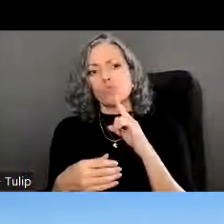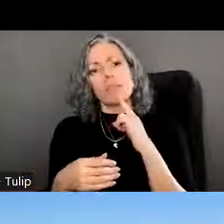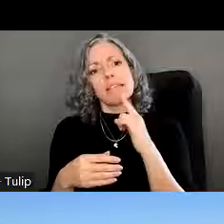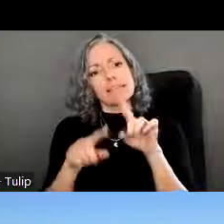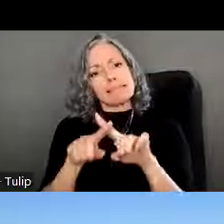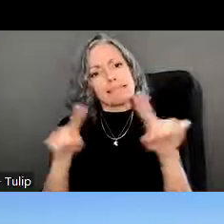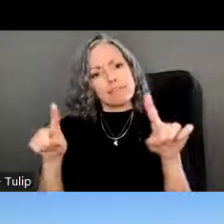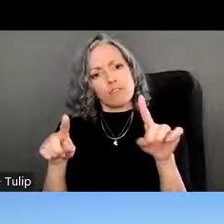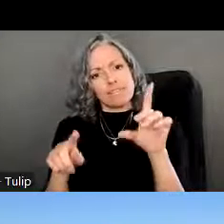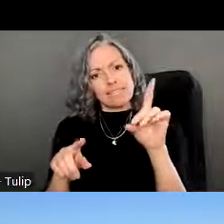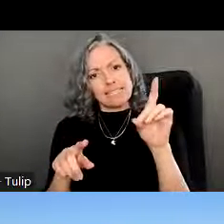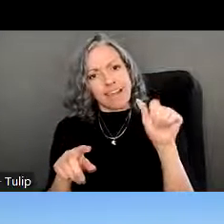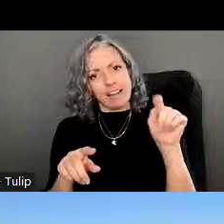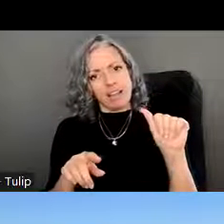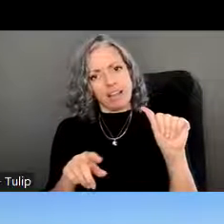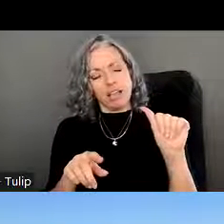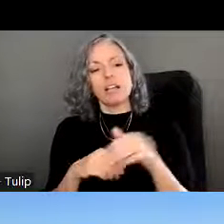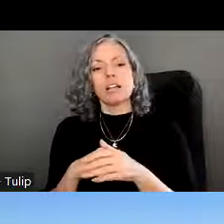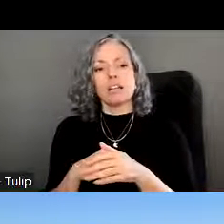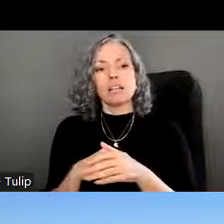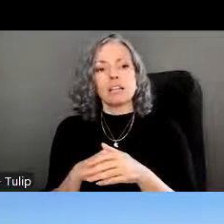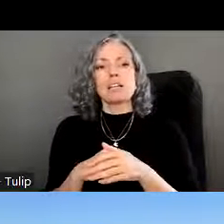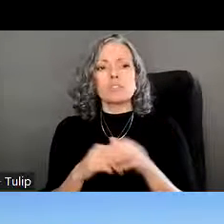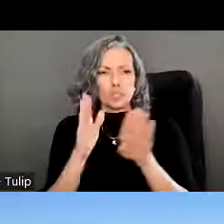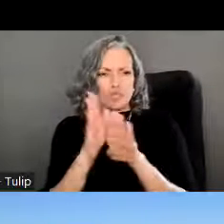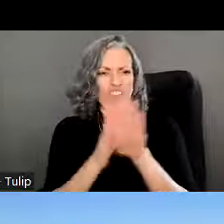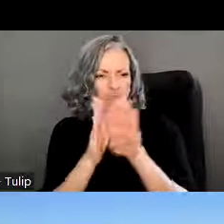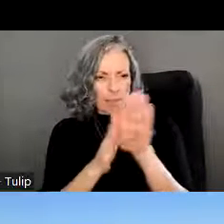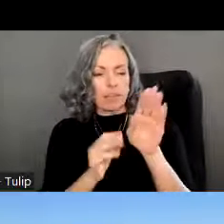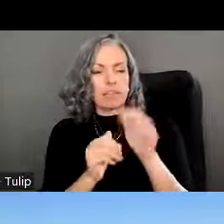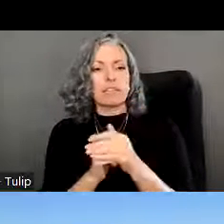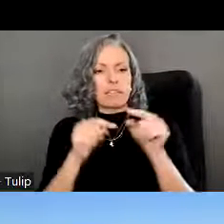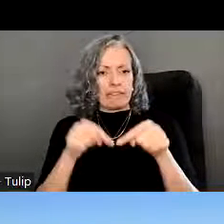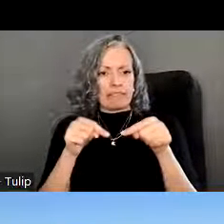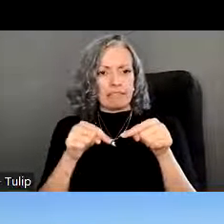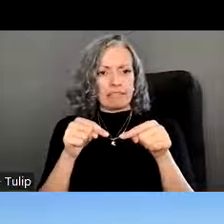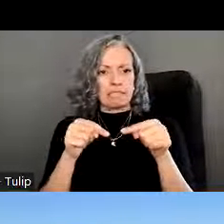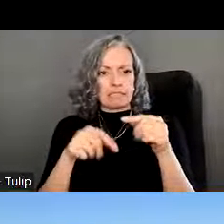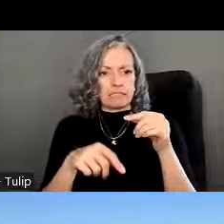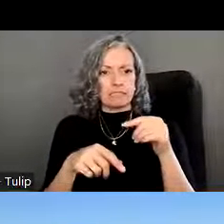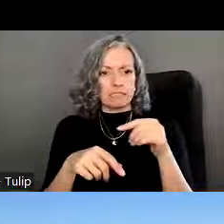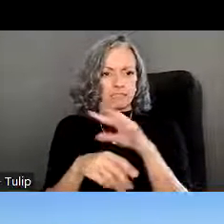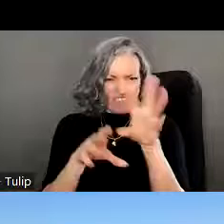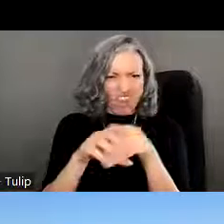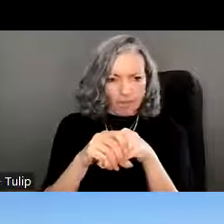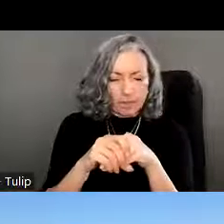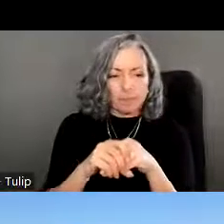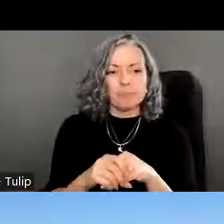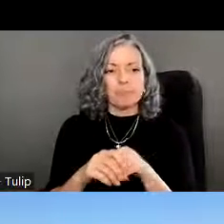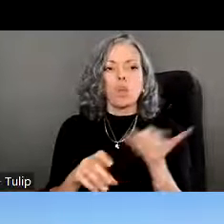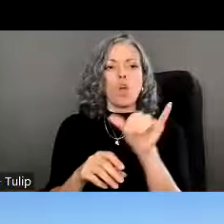kind of database to be developing out in this iteration. We also